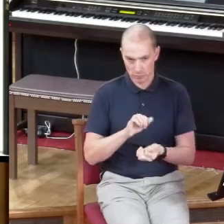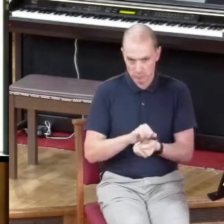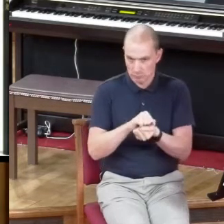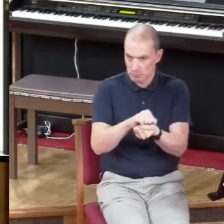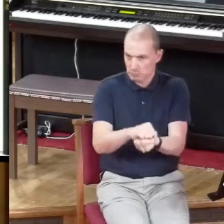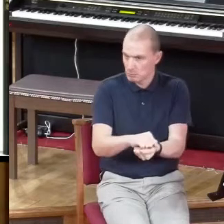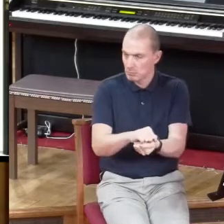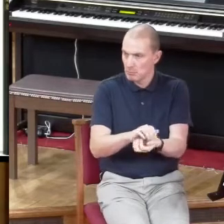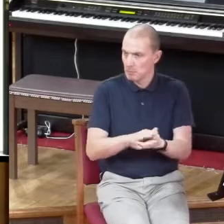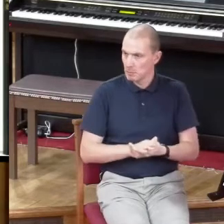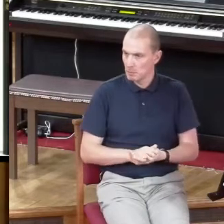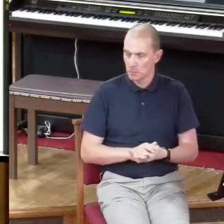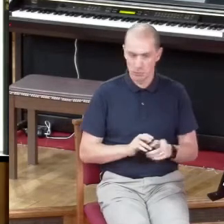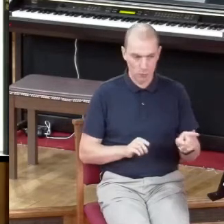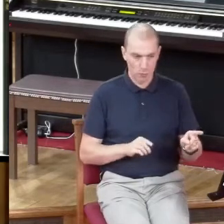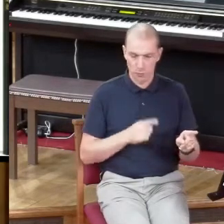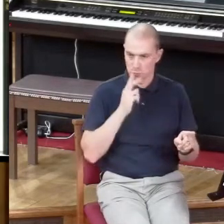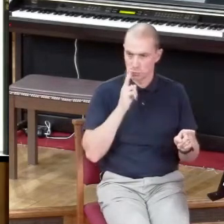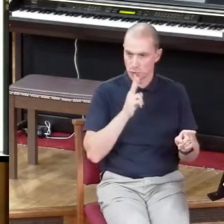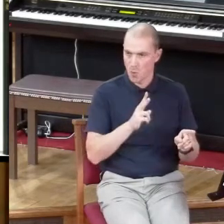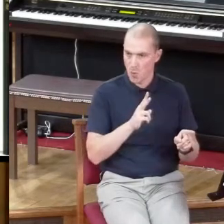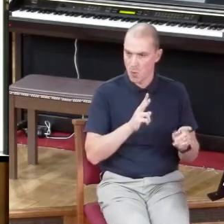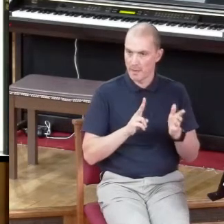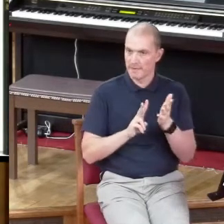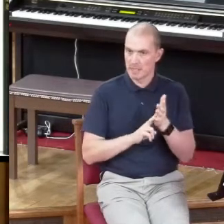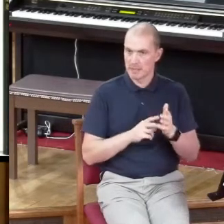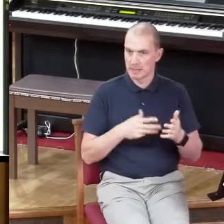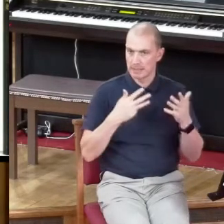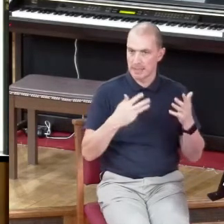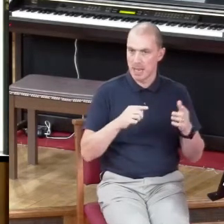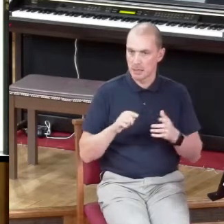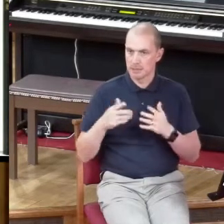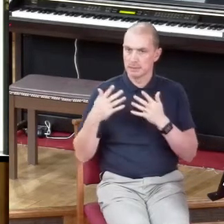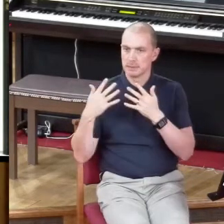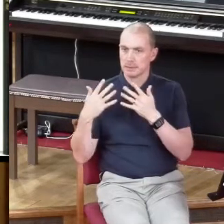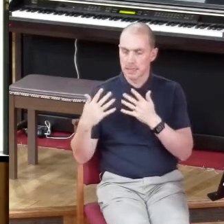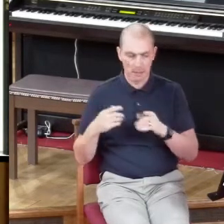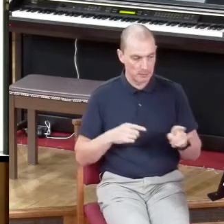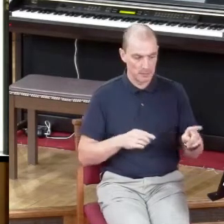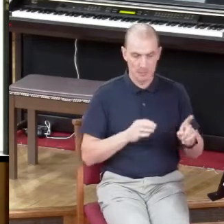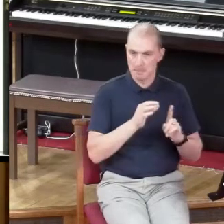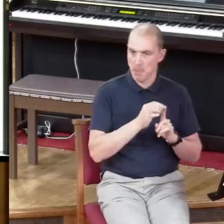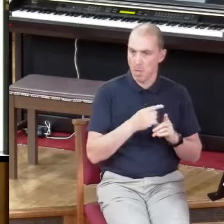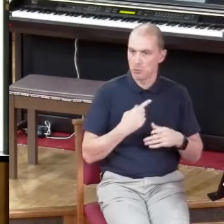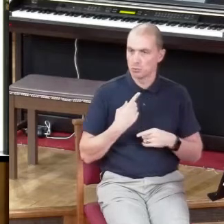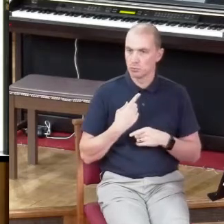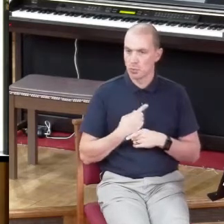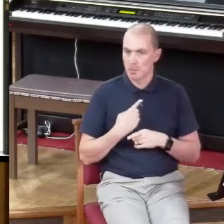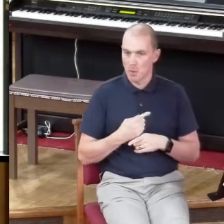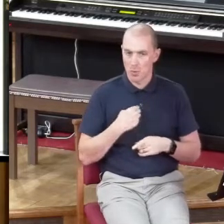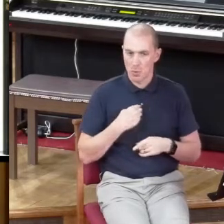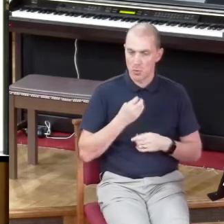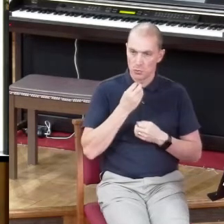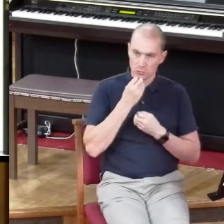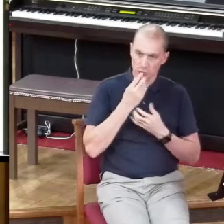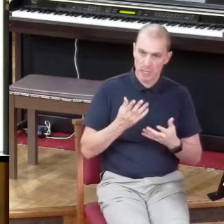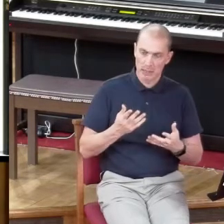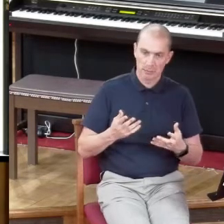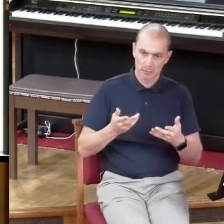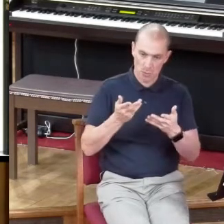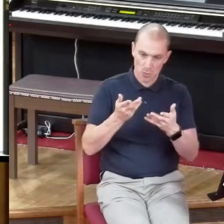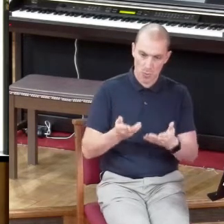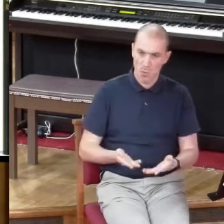last week in this very chapter in verses 9 and 10, when Paul talks about this grace being revealed through the appearing of